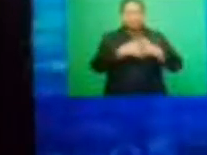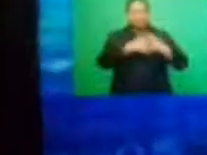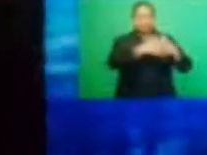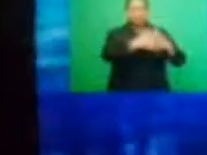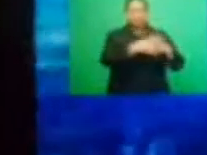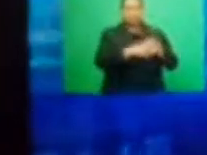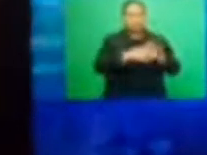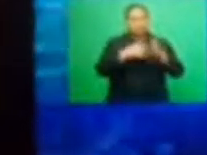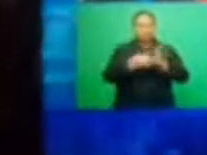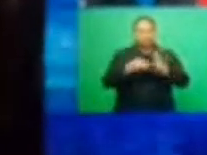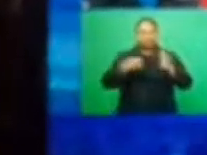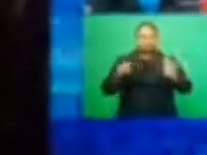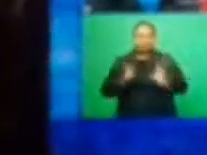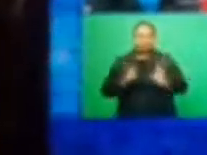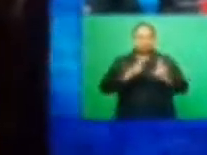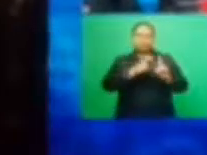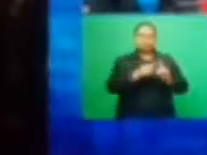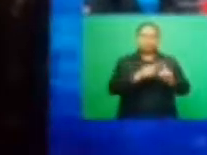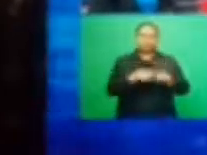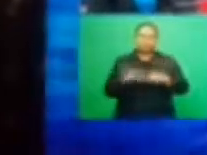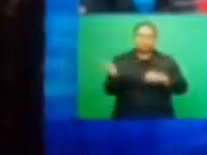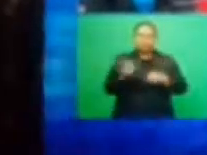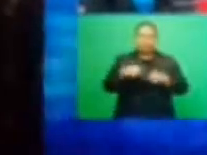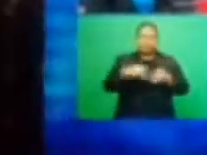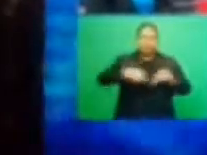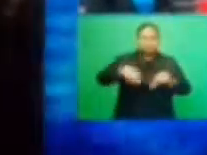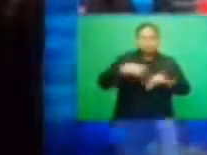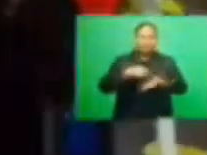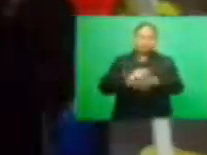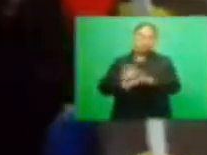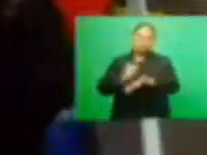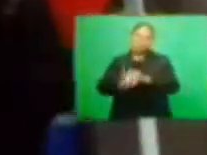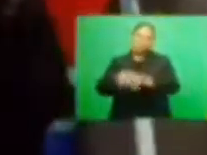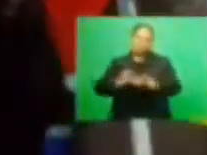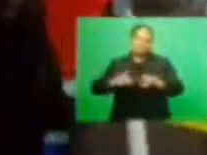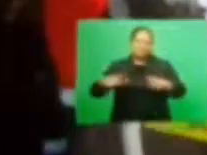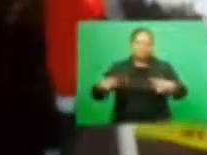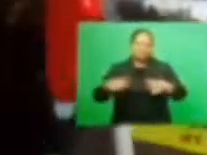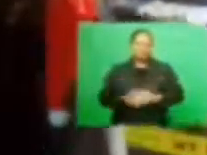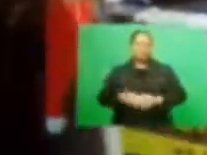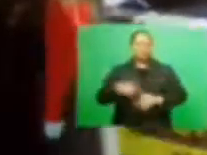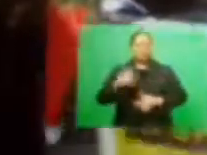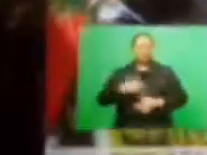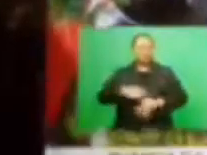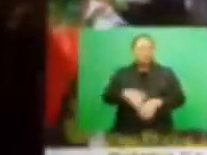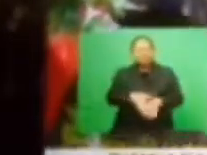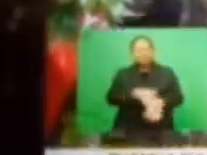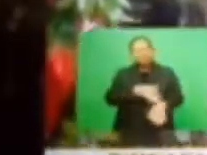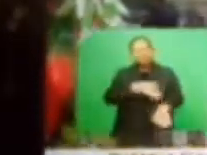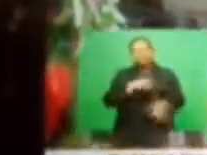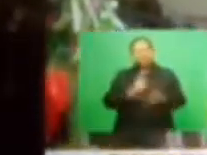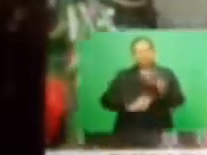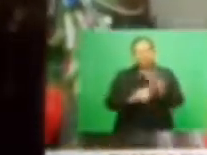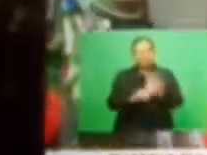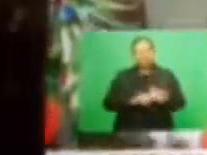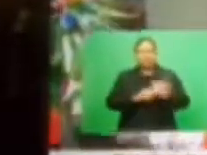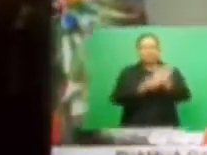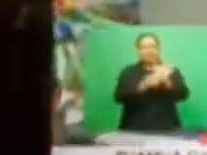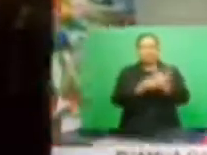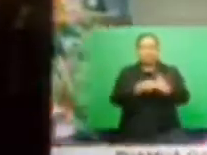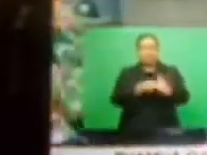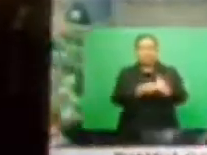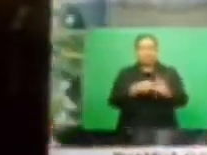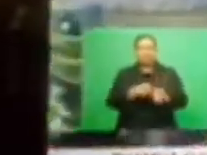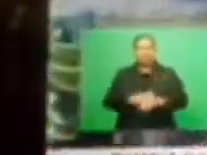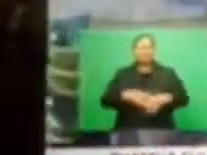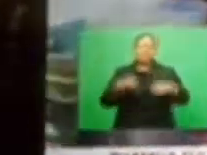and have expanded their reach to Suva to sell their goods on weekends. With a slow market demand in Nadi, Pumua Fiji, a catering